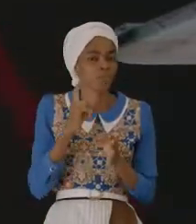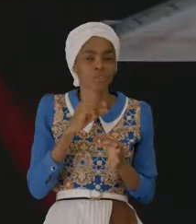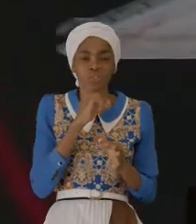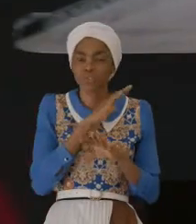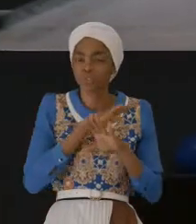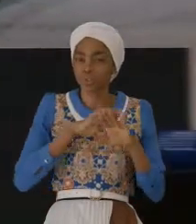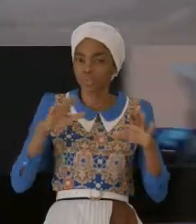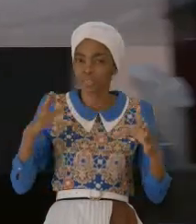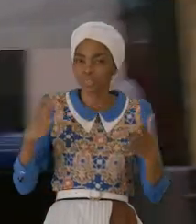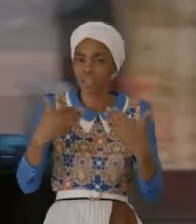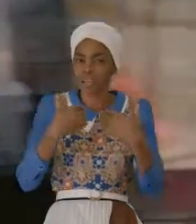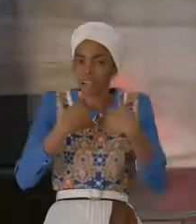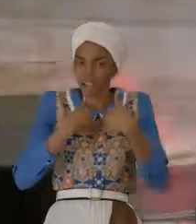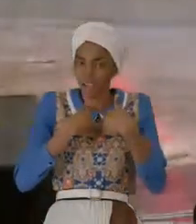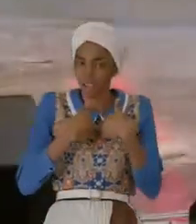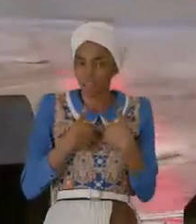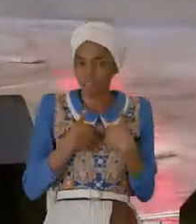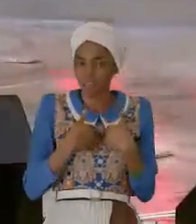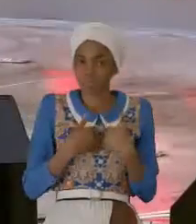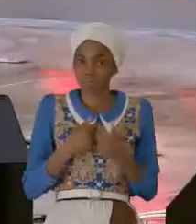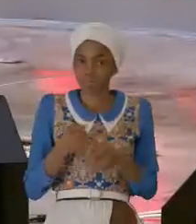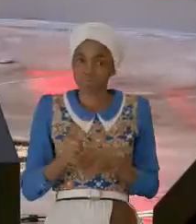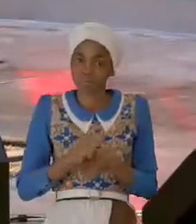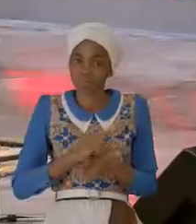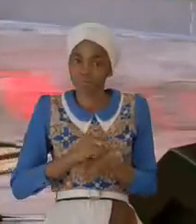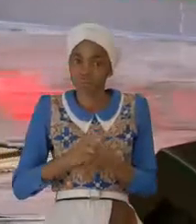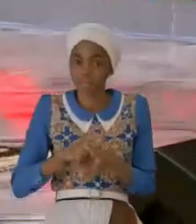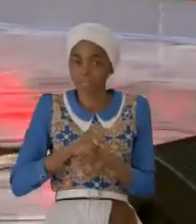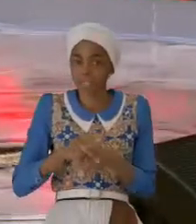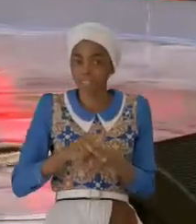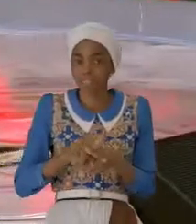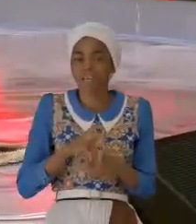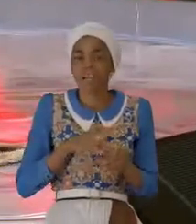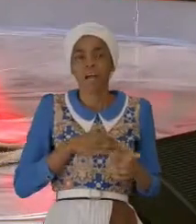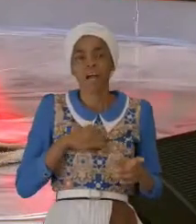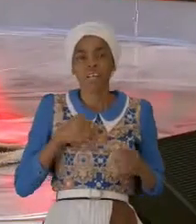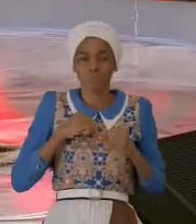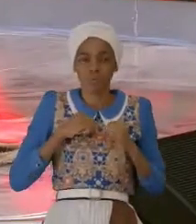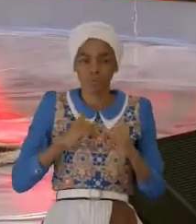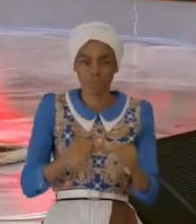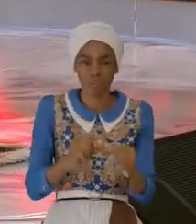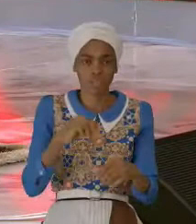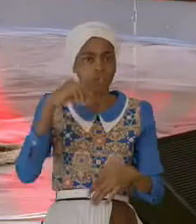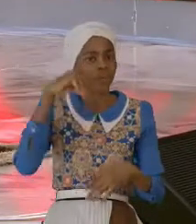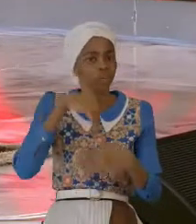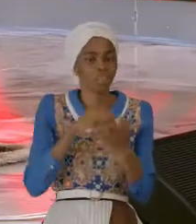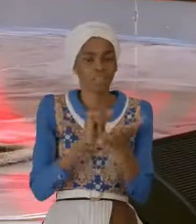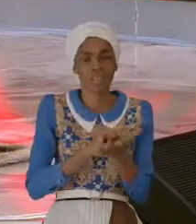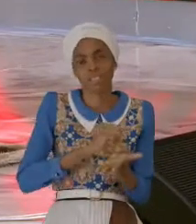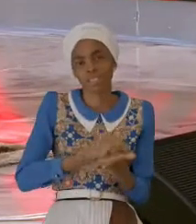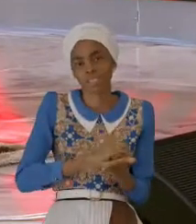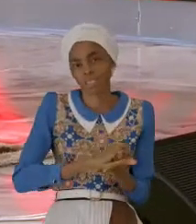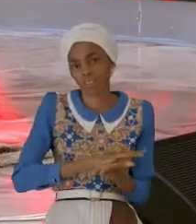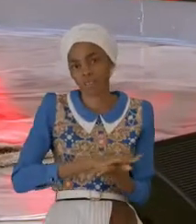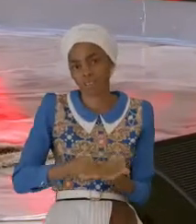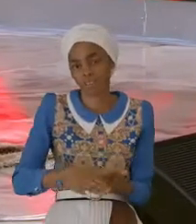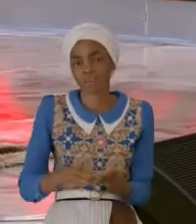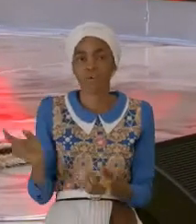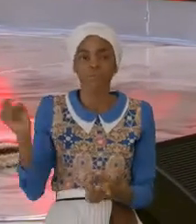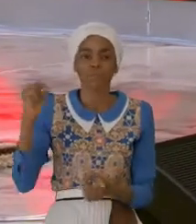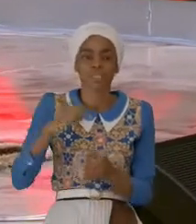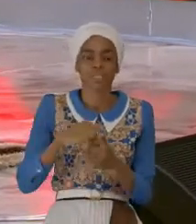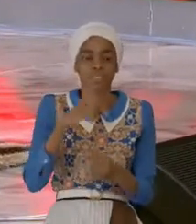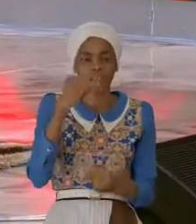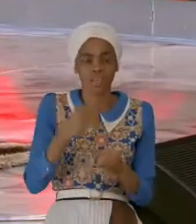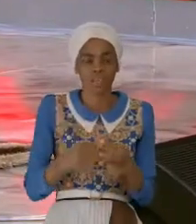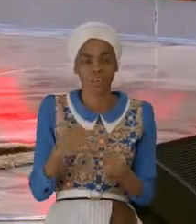say yes practice carry on in that sanctification until the end